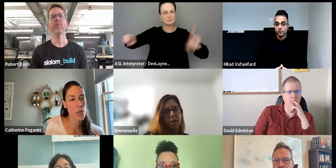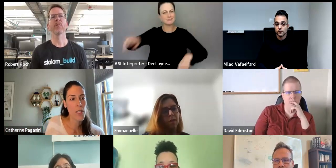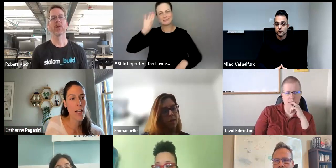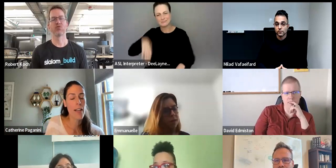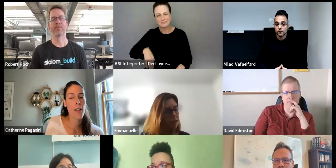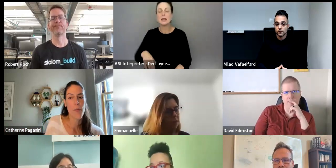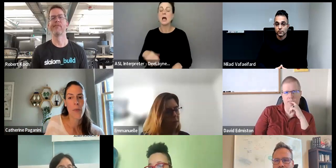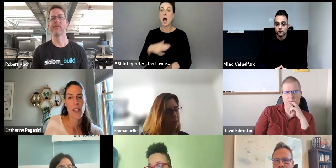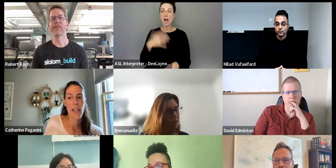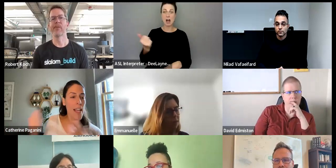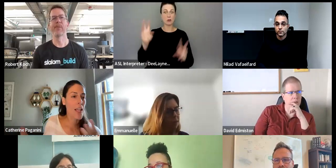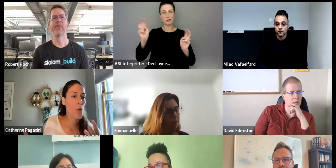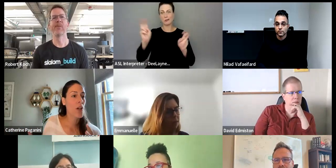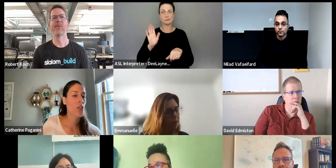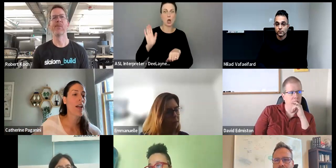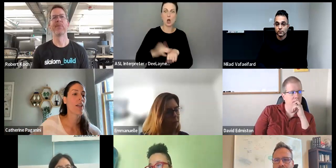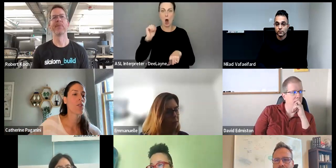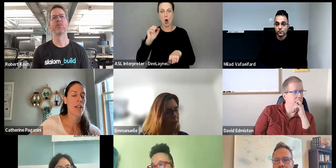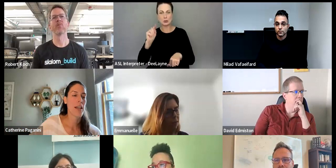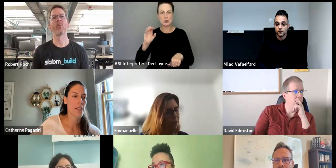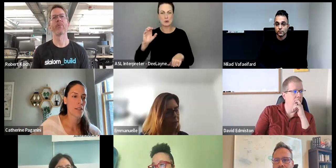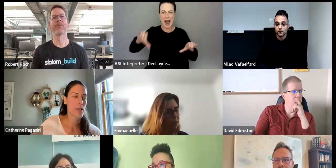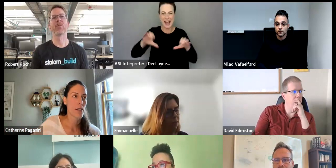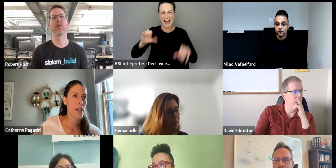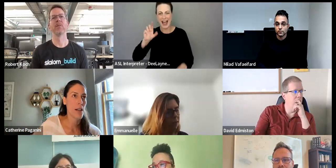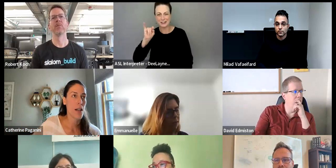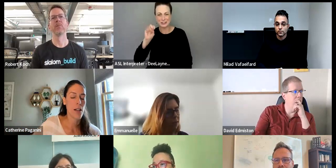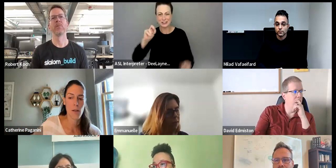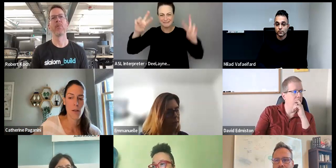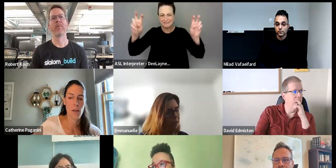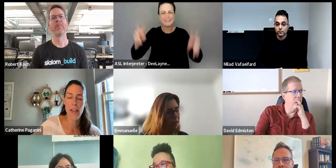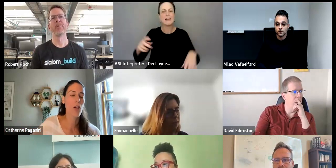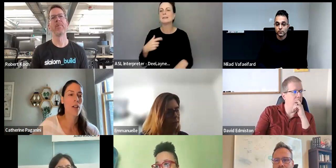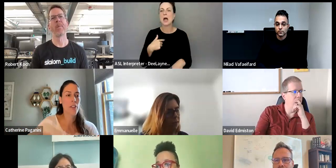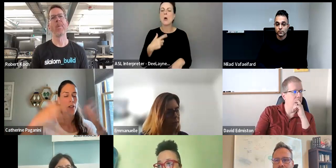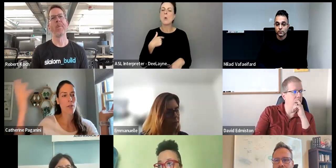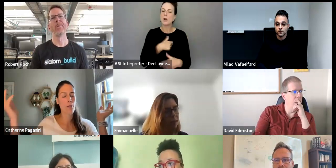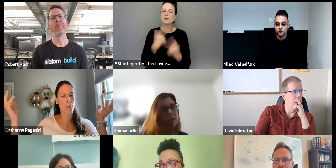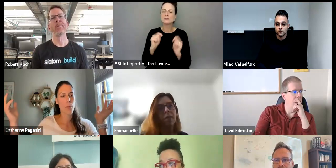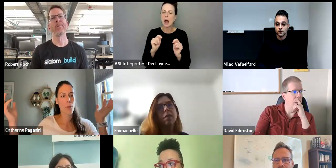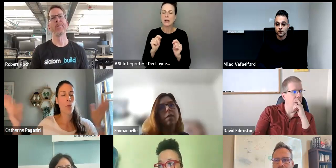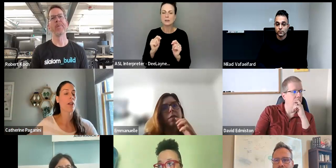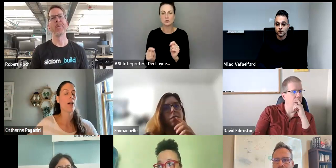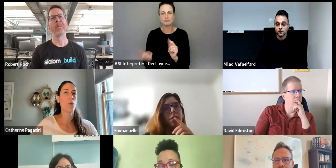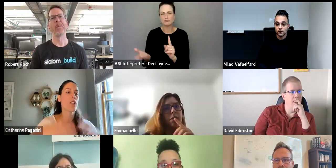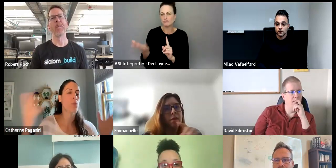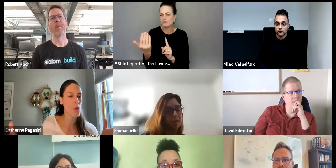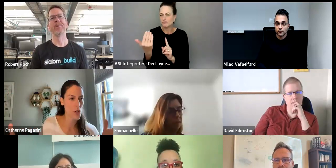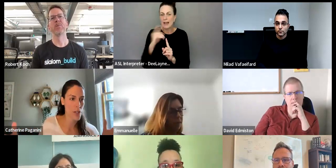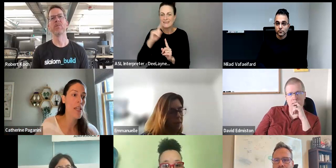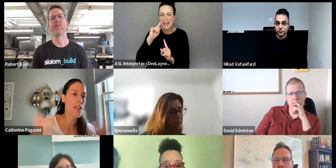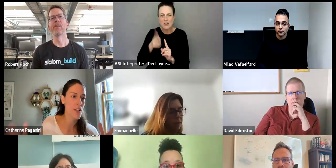another call to action could be like, hey, we're trying to get deaf and hard of hearing